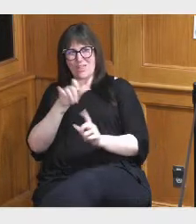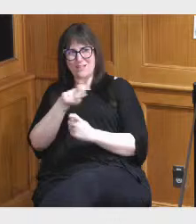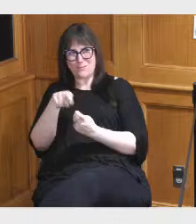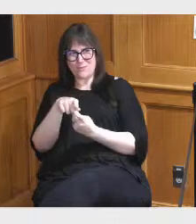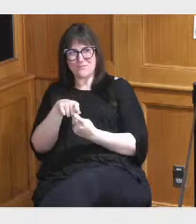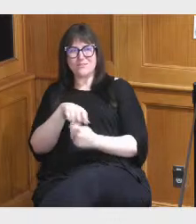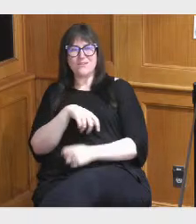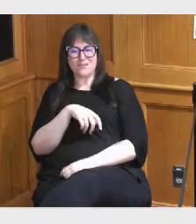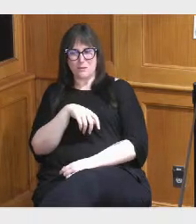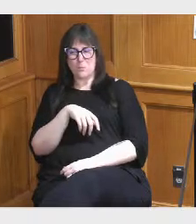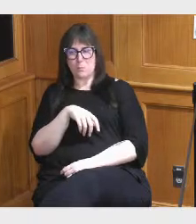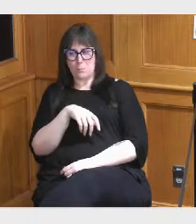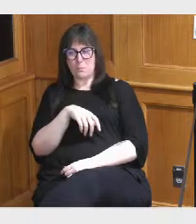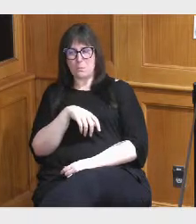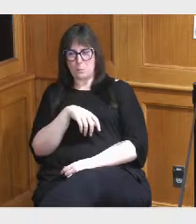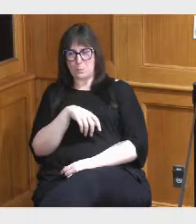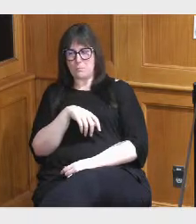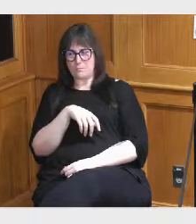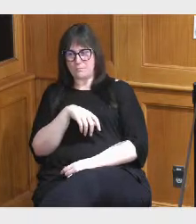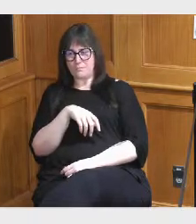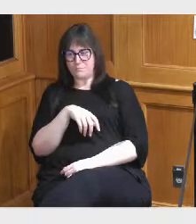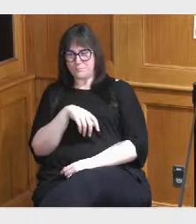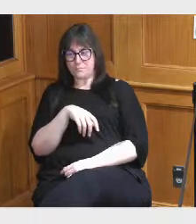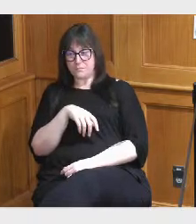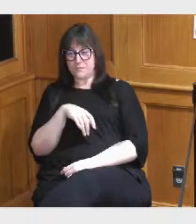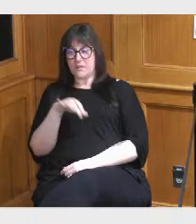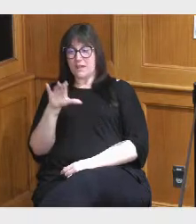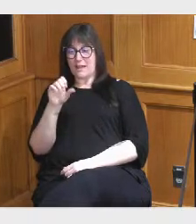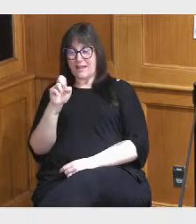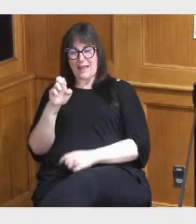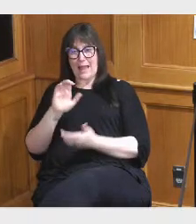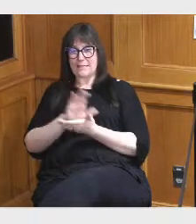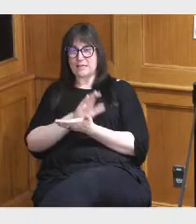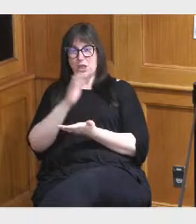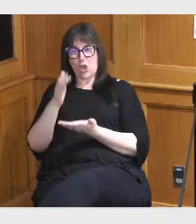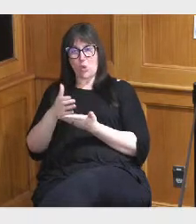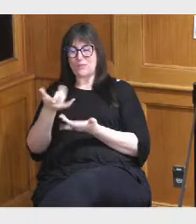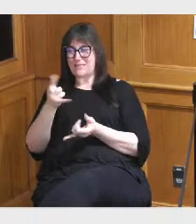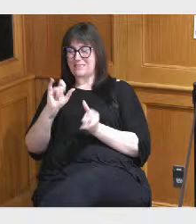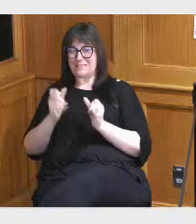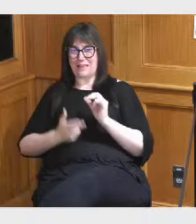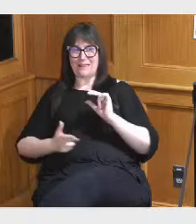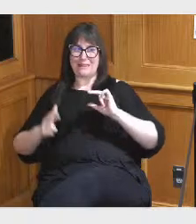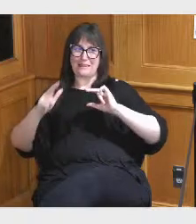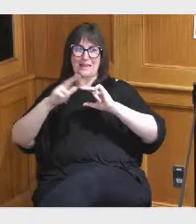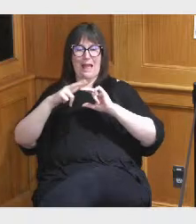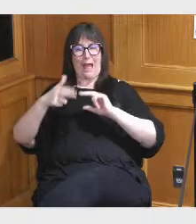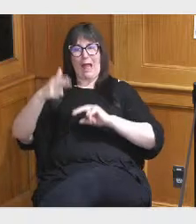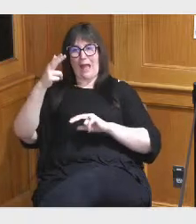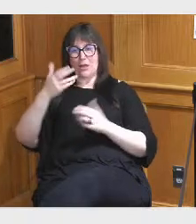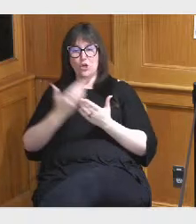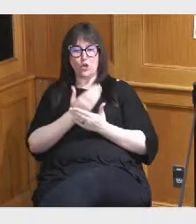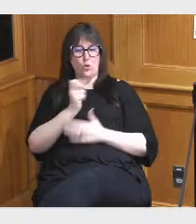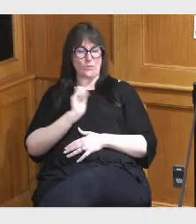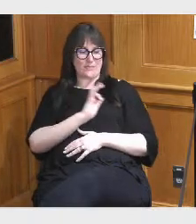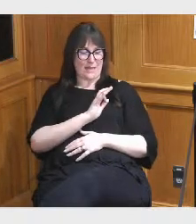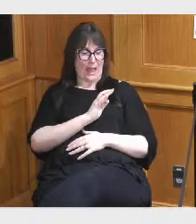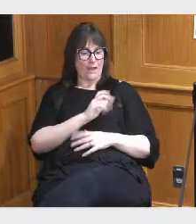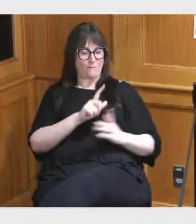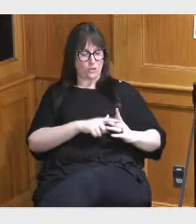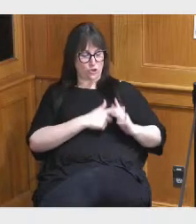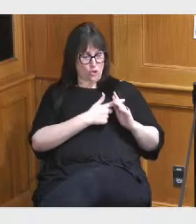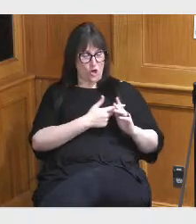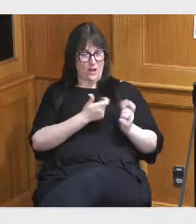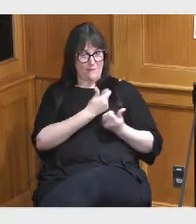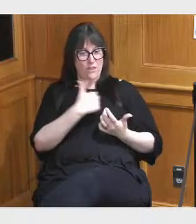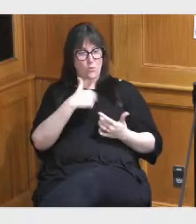in a couple of moments here. The caseloads still remain high. Obviously, as you get new staff who start in a position, we have to get them